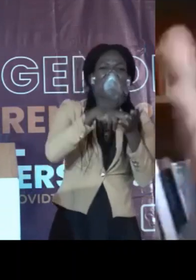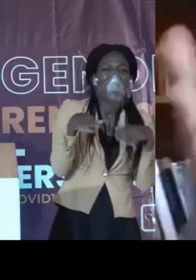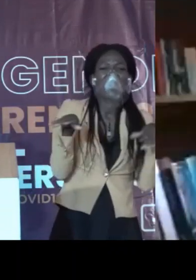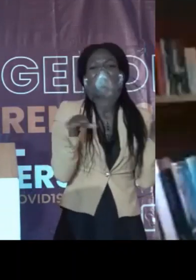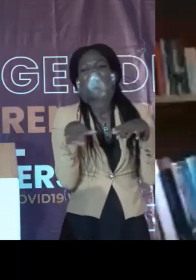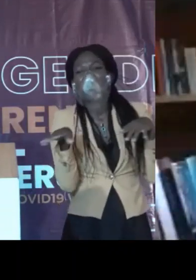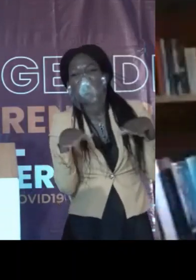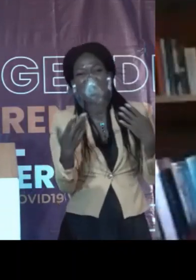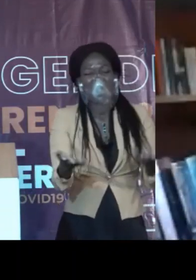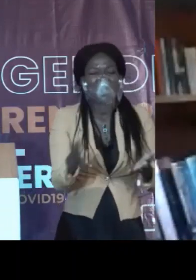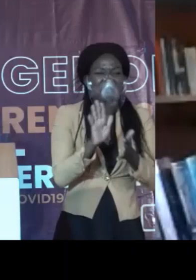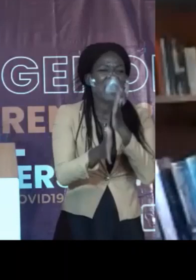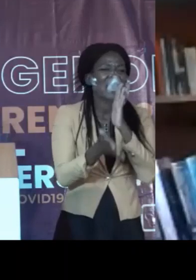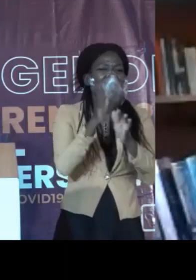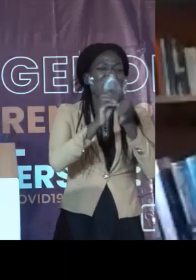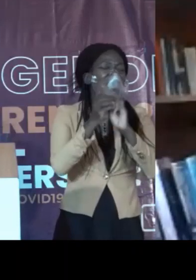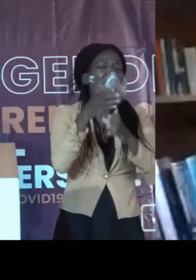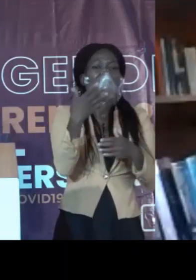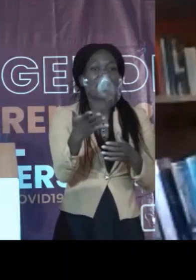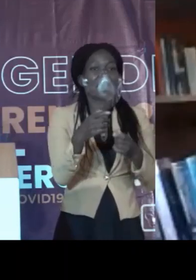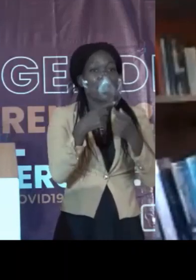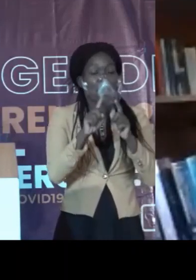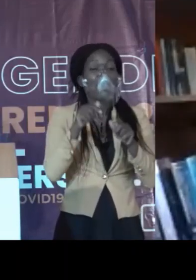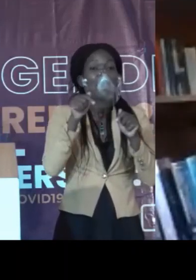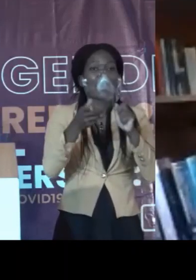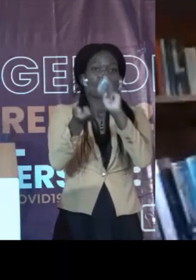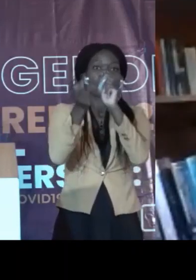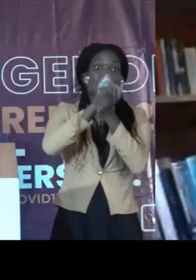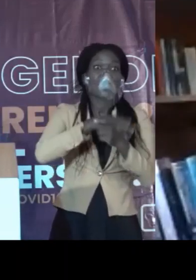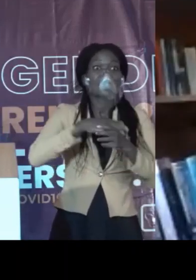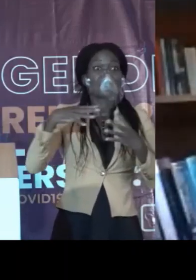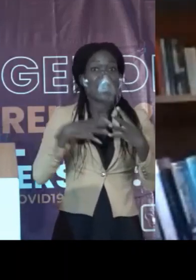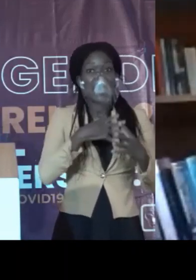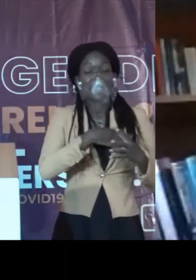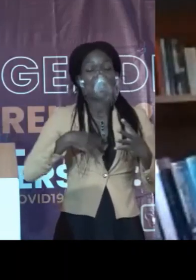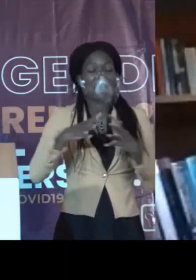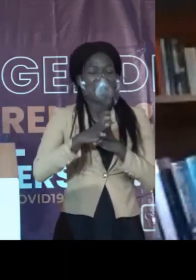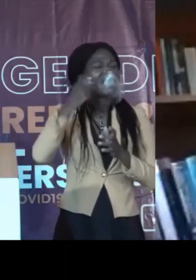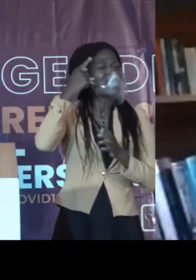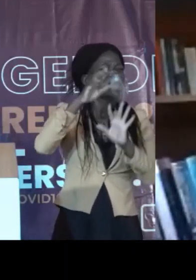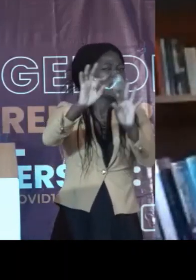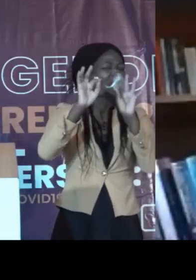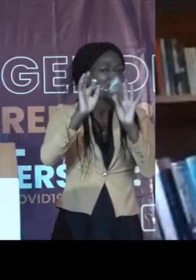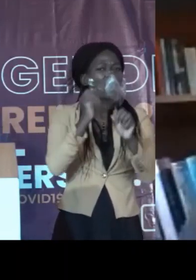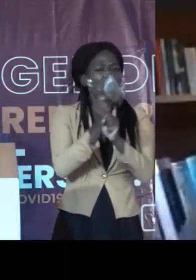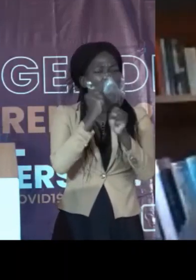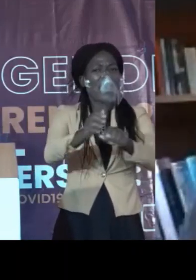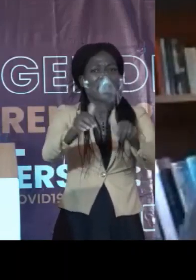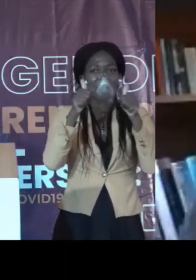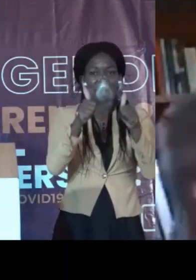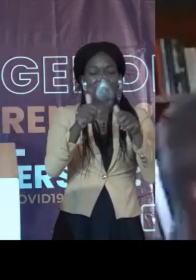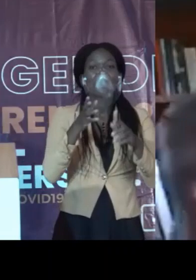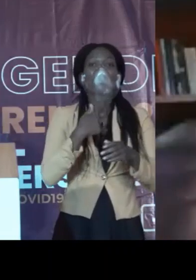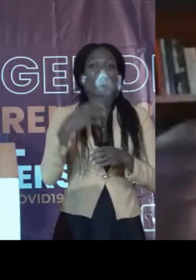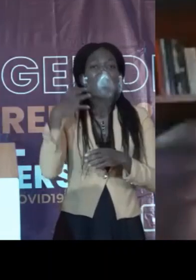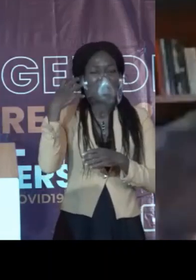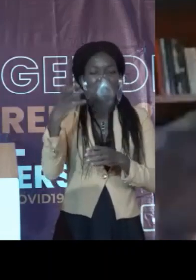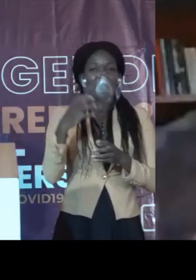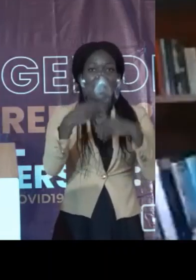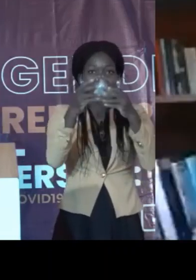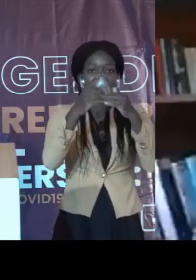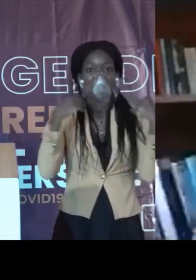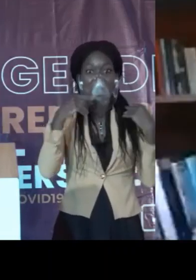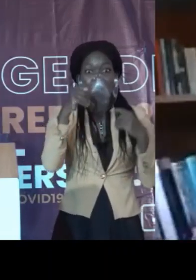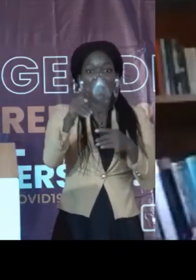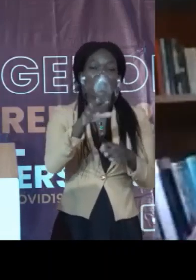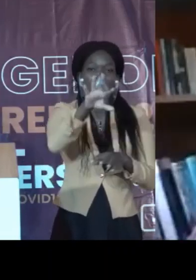competent, able, and capable, and skilled, and knowledgeable. So that's the first thing they have to do. And so it was very powerful